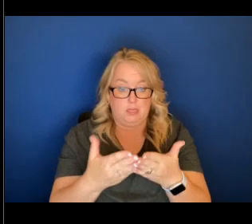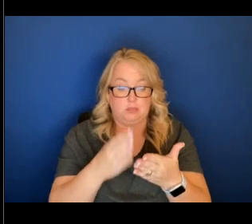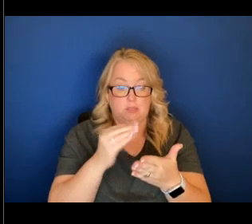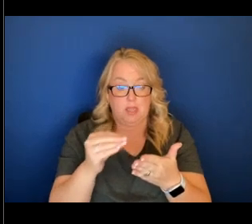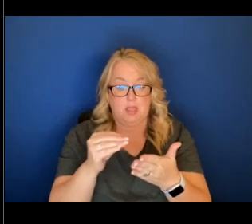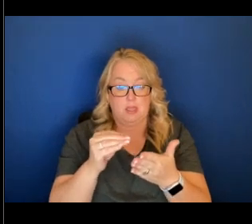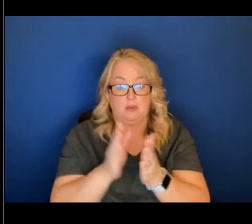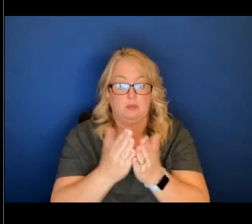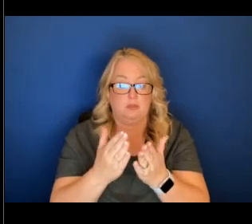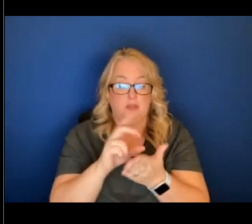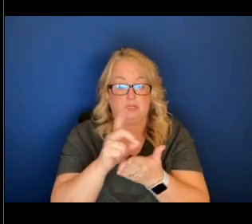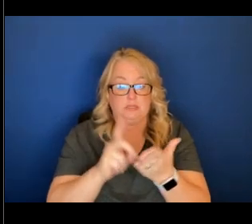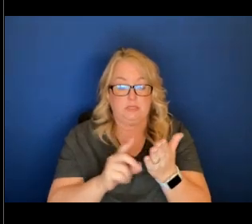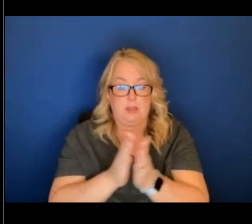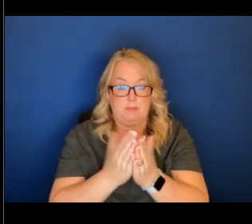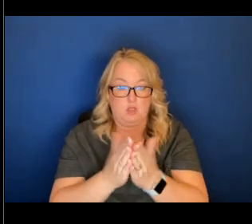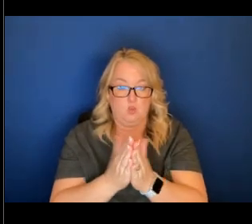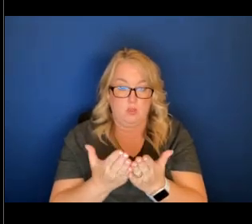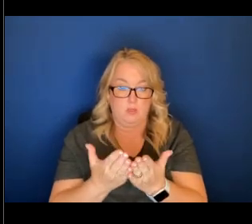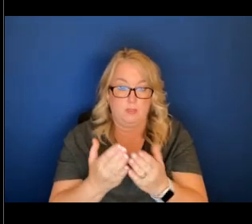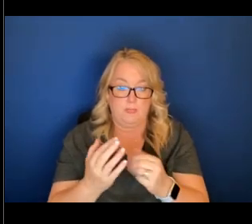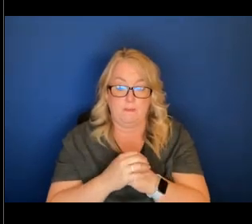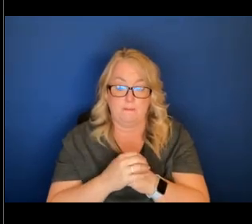Design Manual.